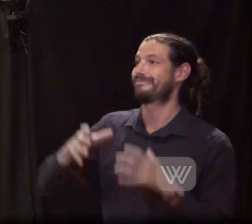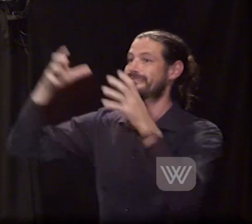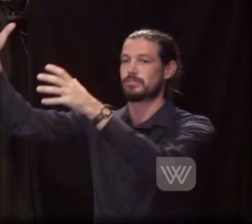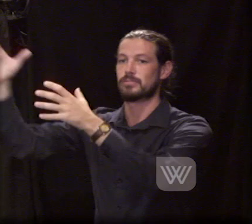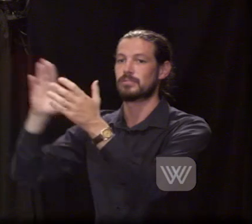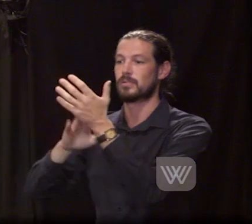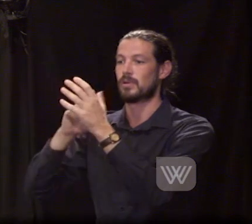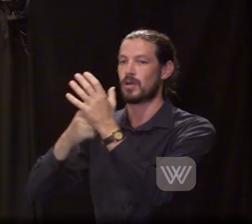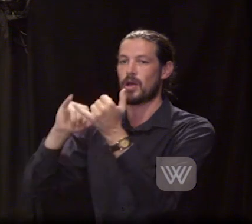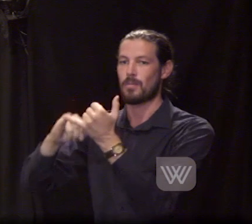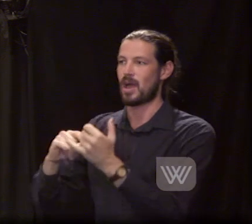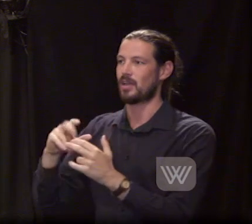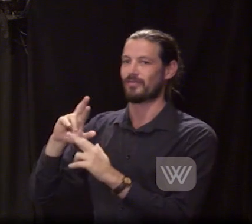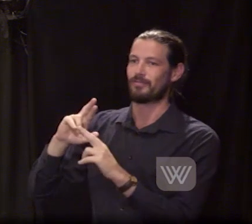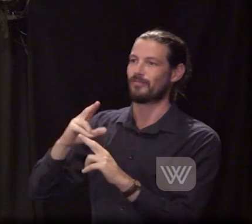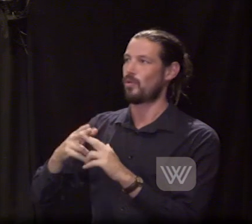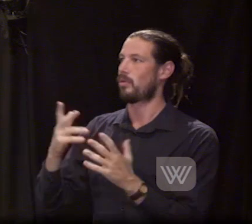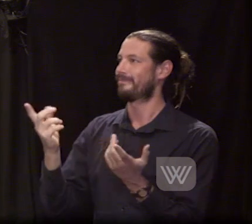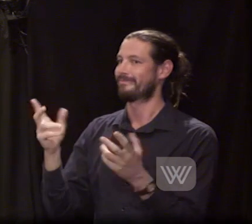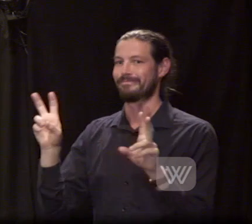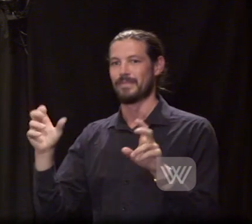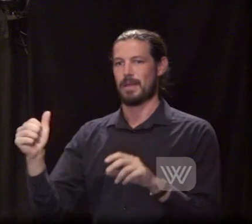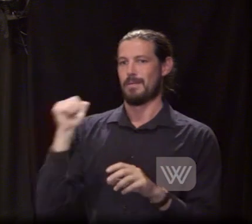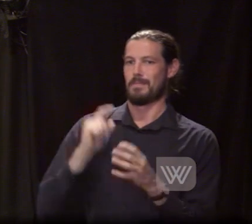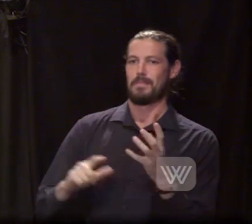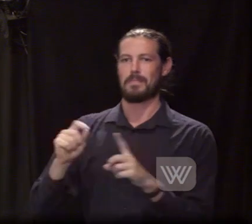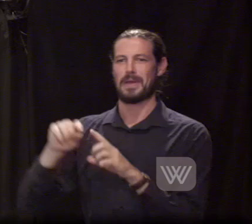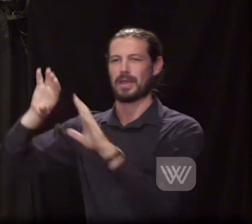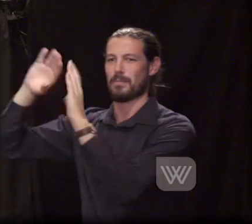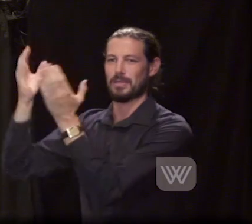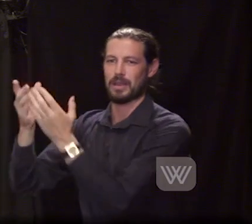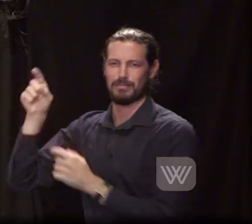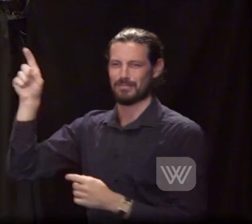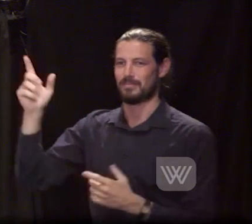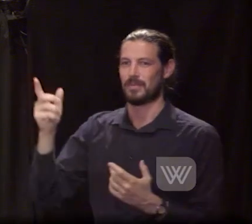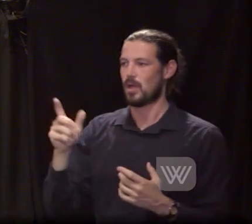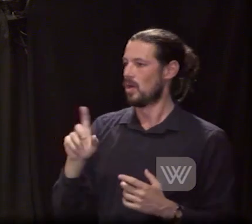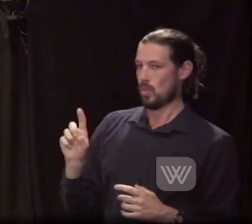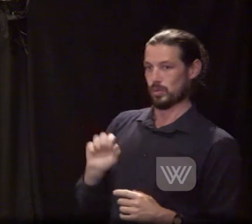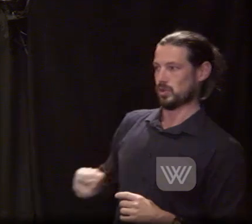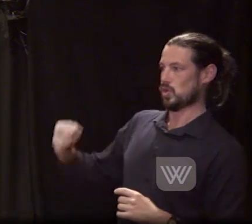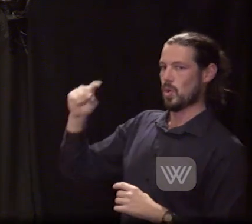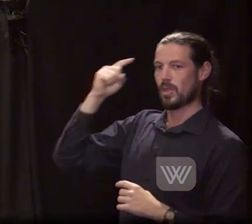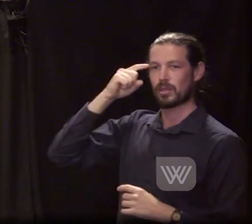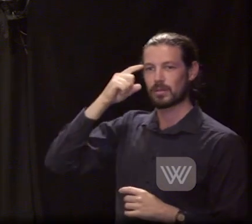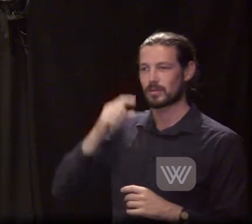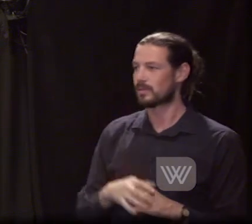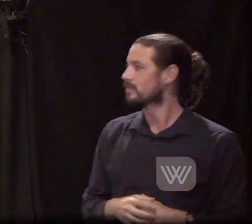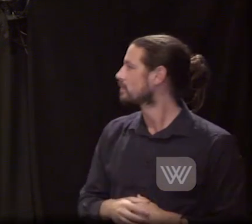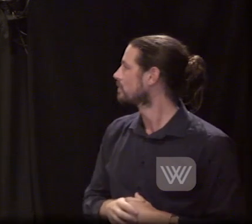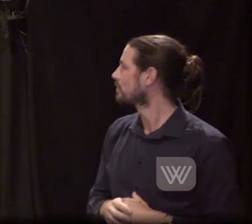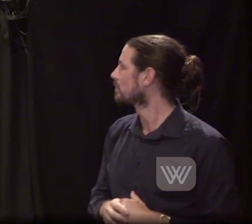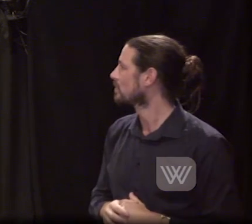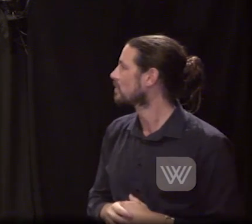backup planet, right? Do you believe that? What's your rationale? What's your thinking behind it? I know you have the bigger goal and you're bought into that